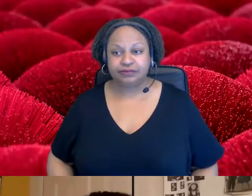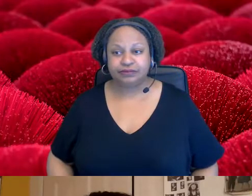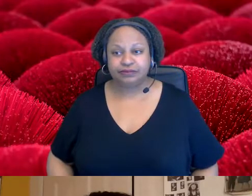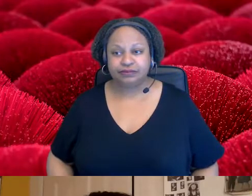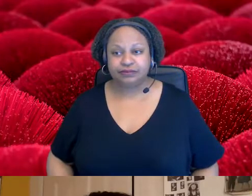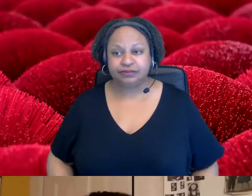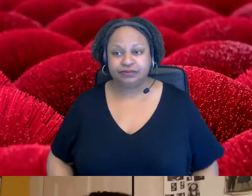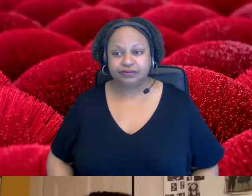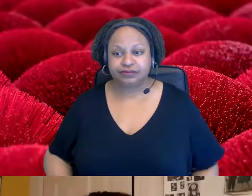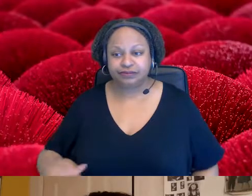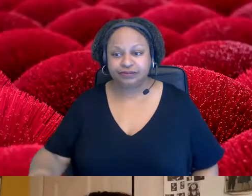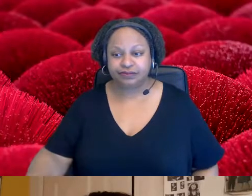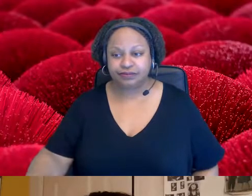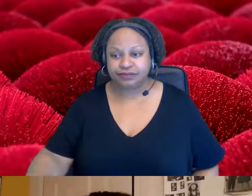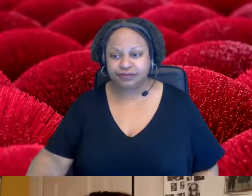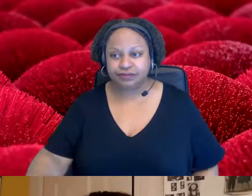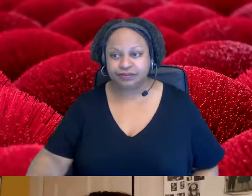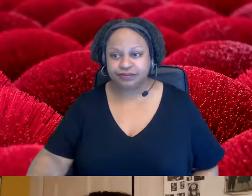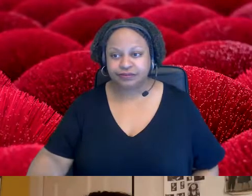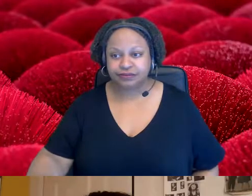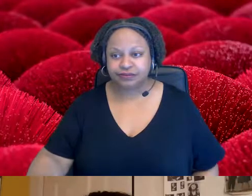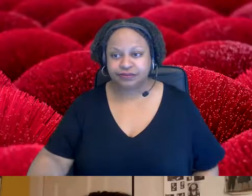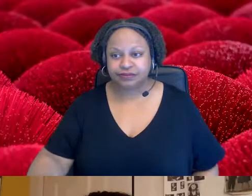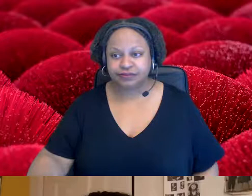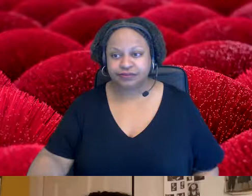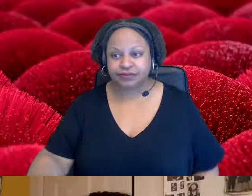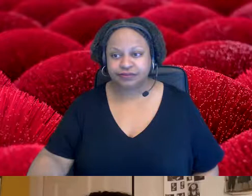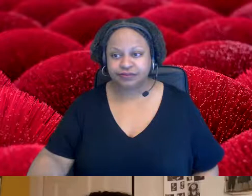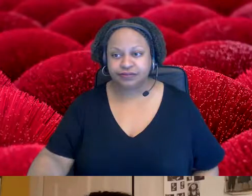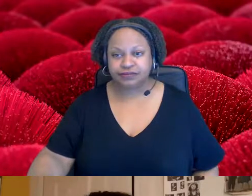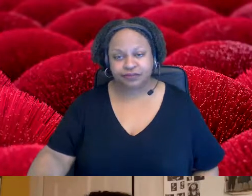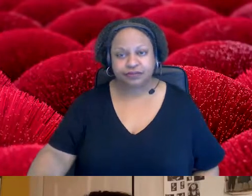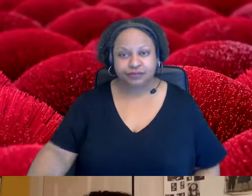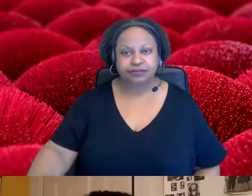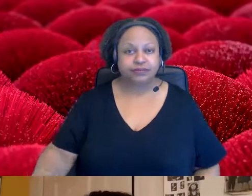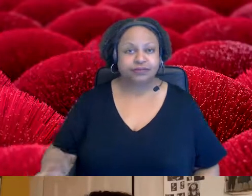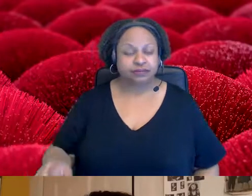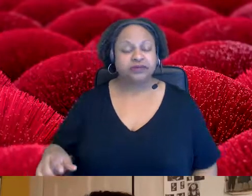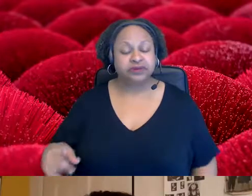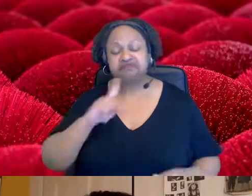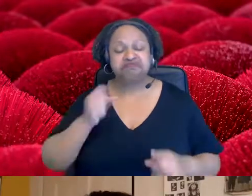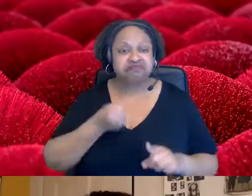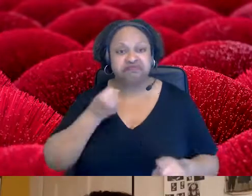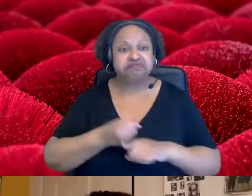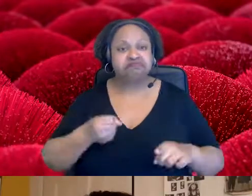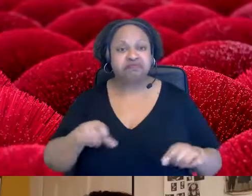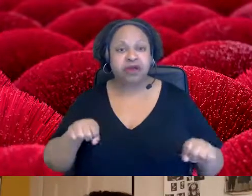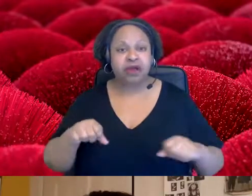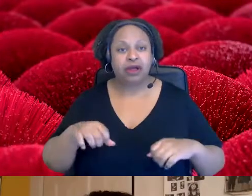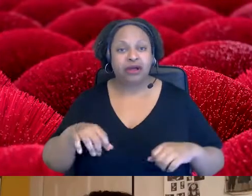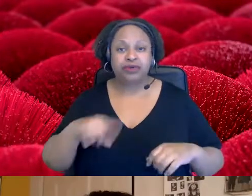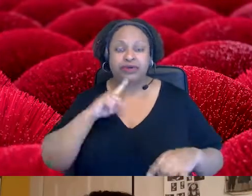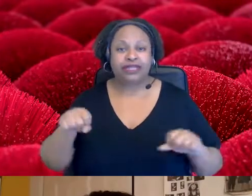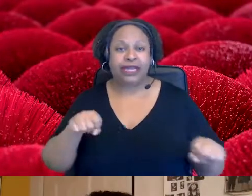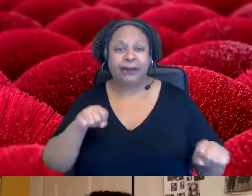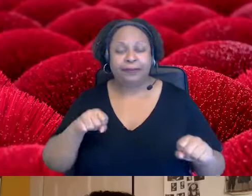it's been a terrific shakeup for us in a very positive way to reveal